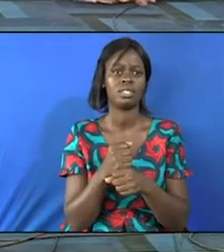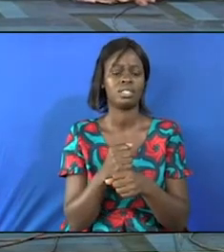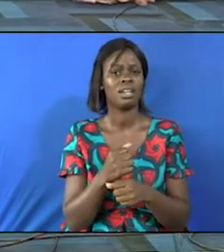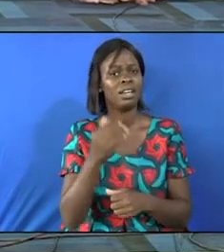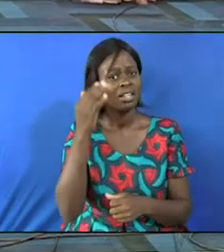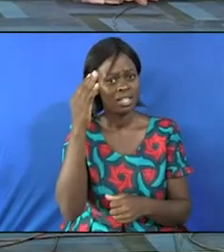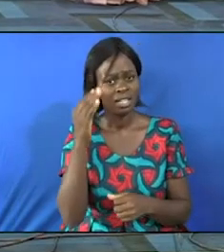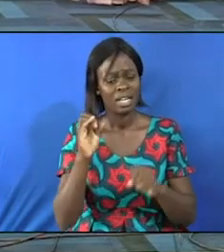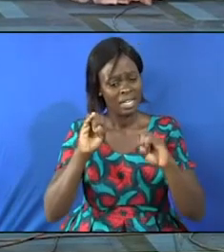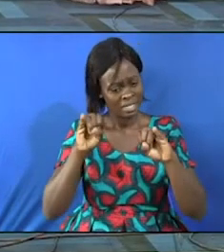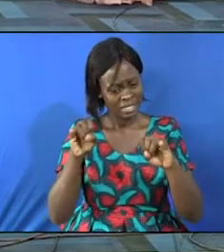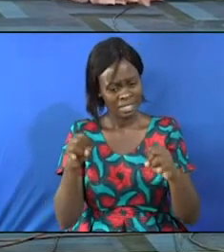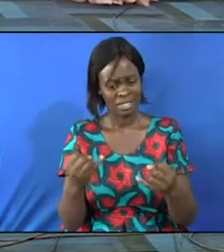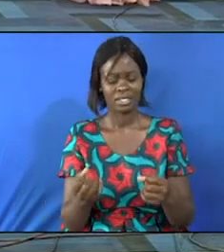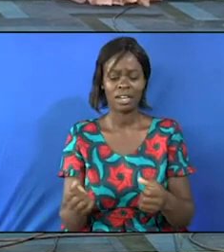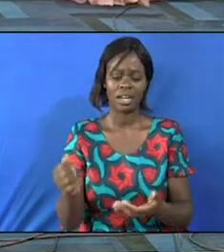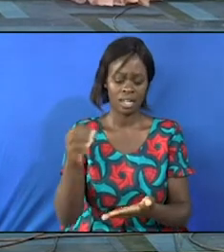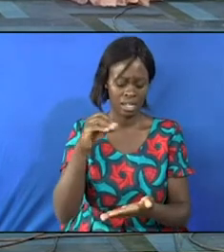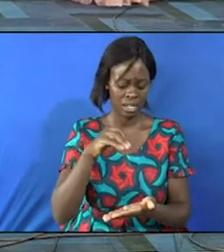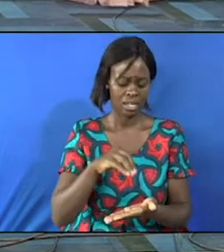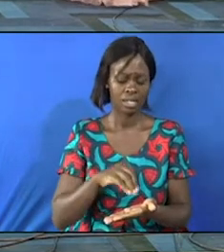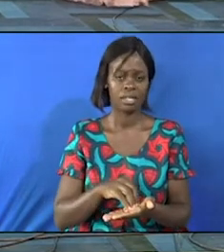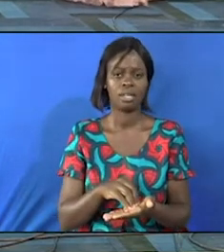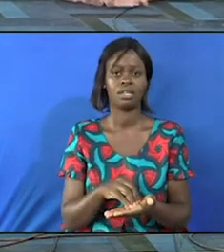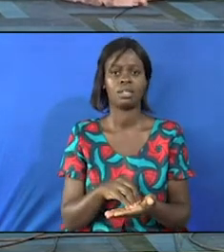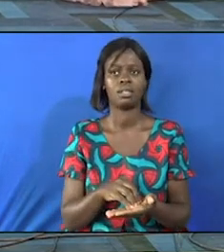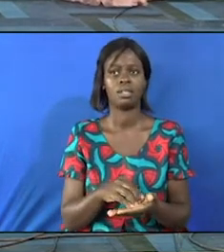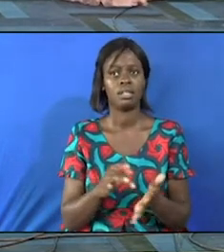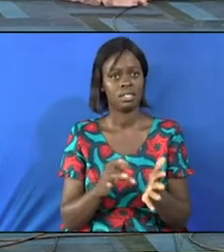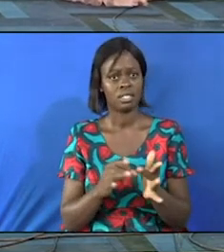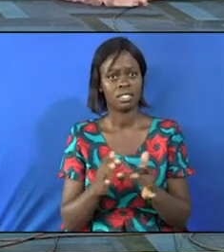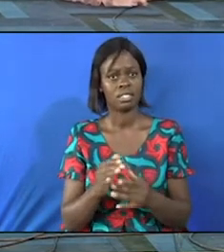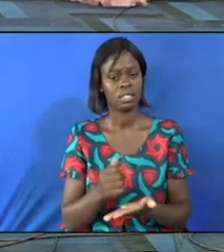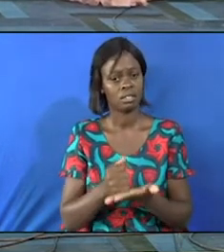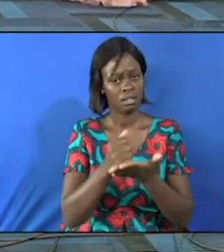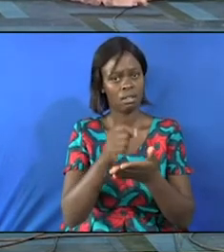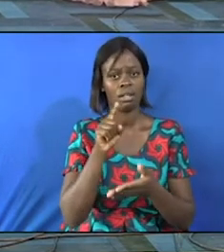More time, it will work, and Jesus is with you.